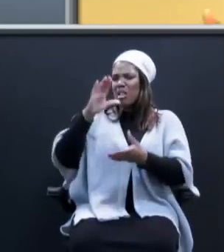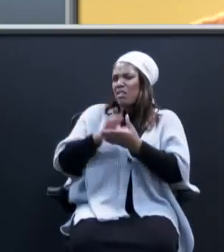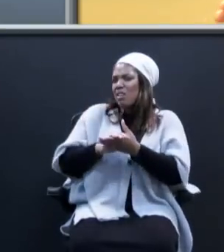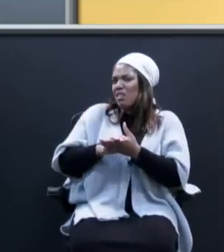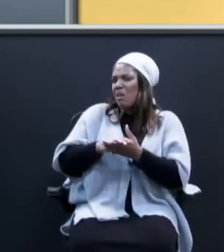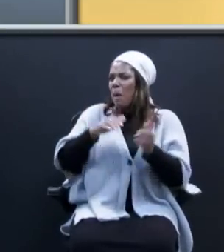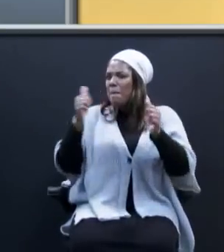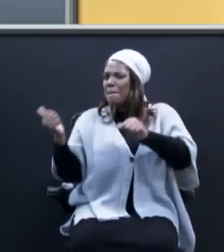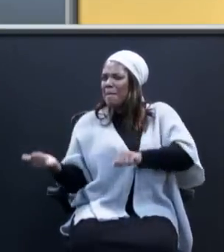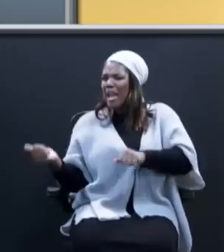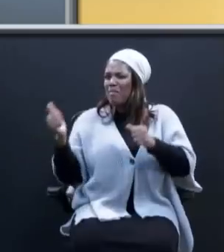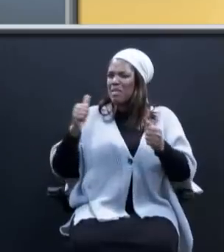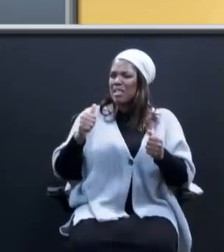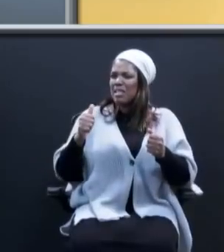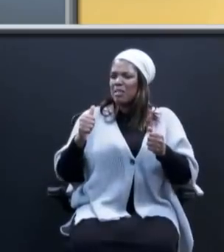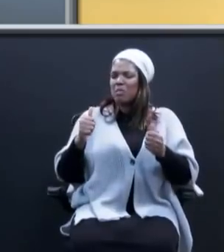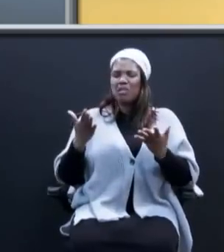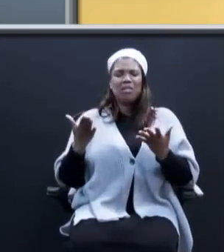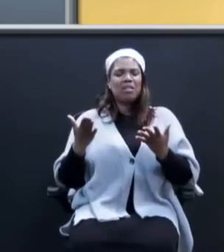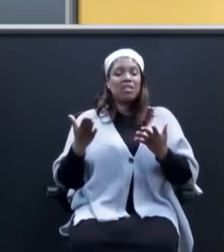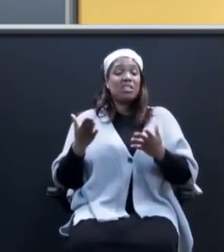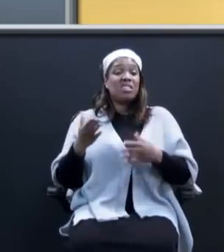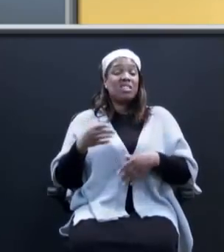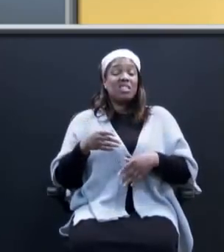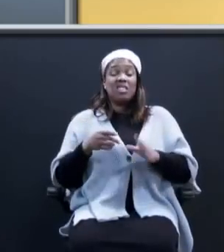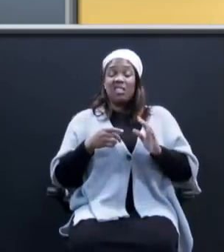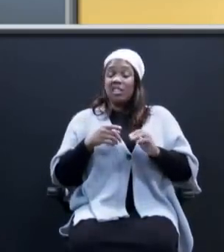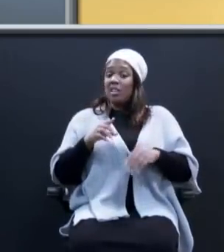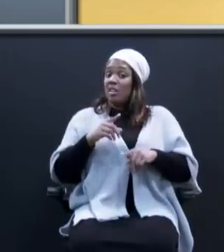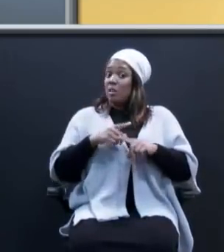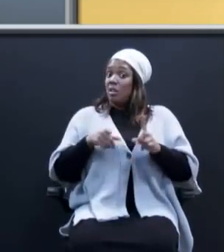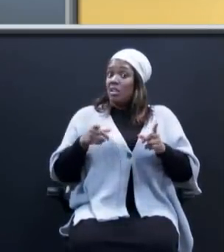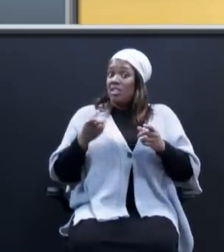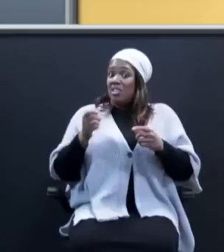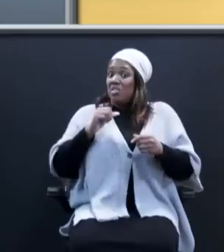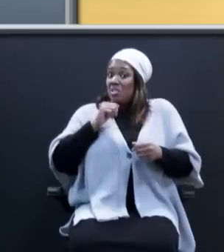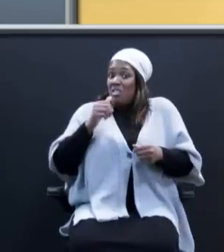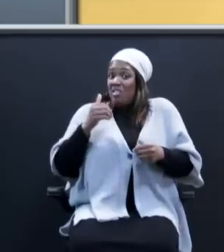didn't let us know how uninformed you are.